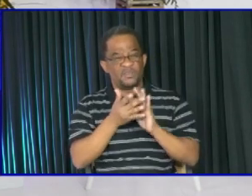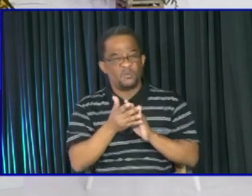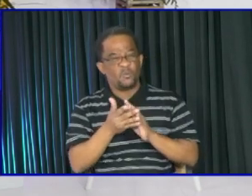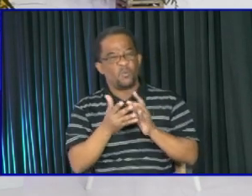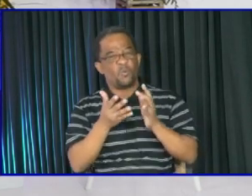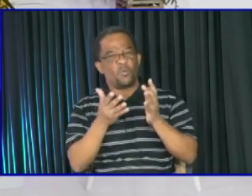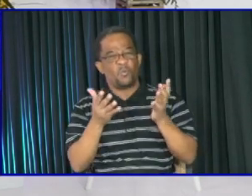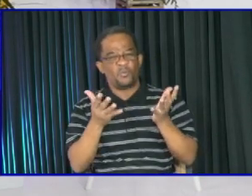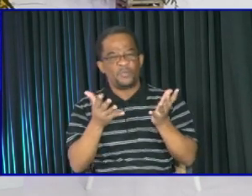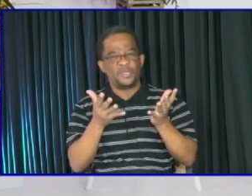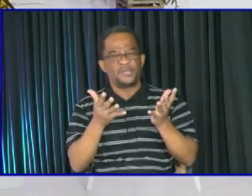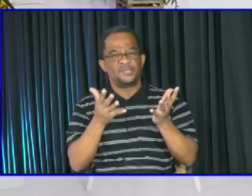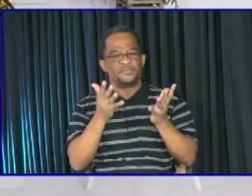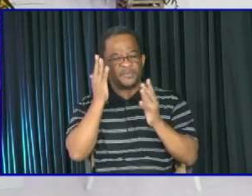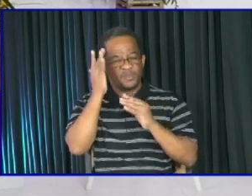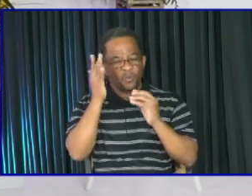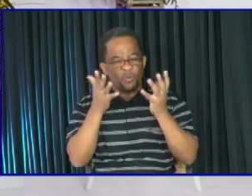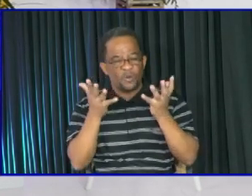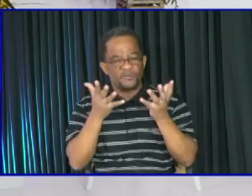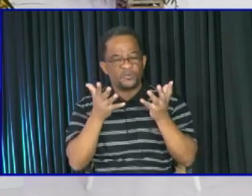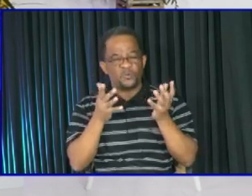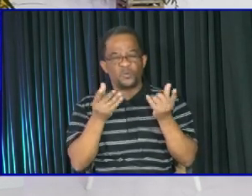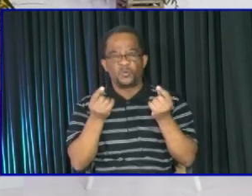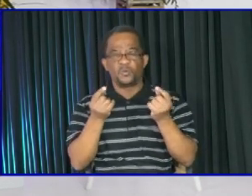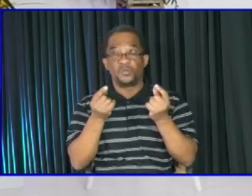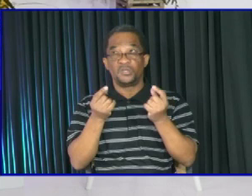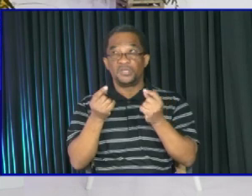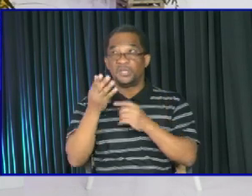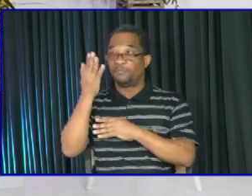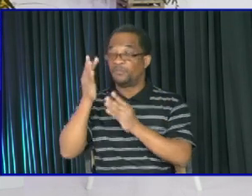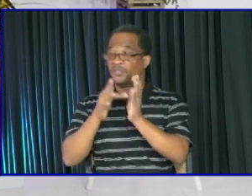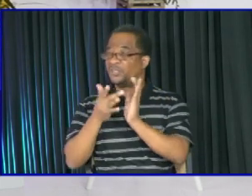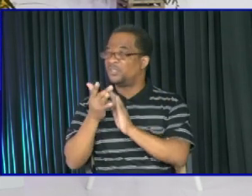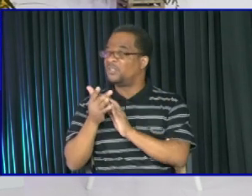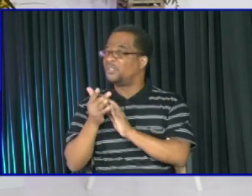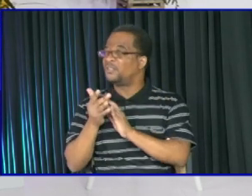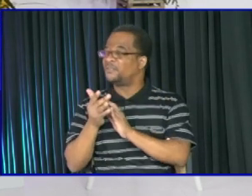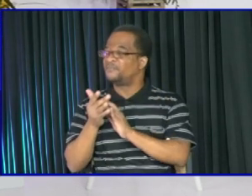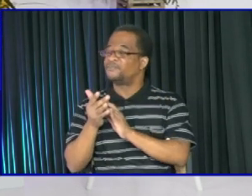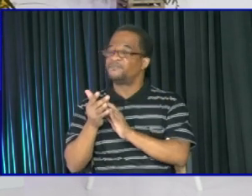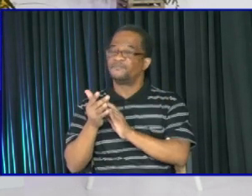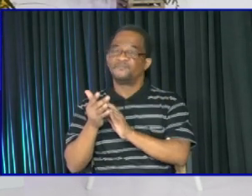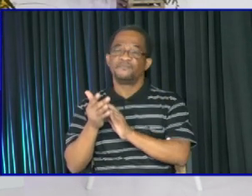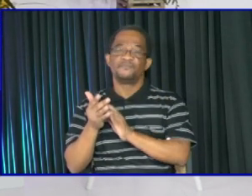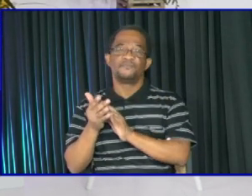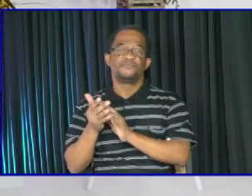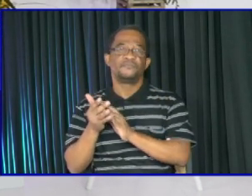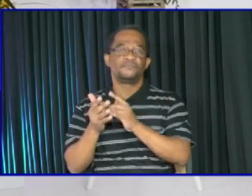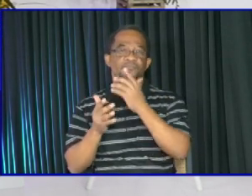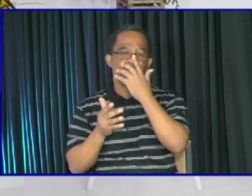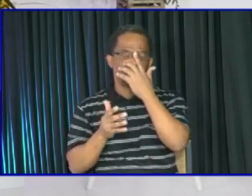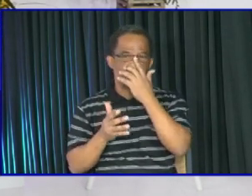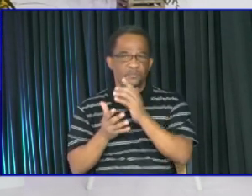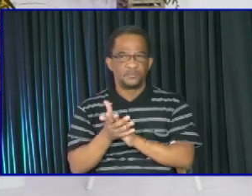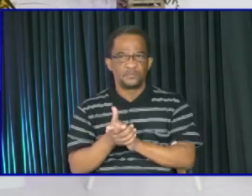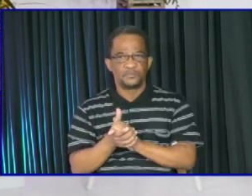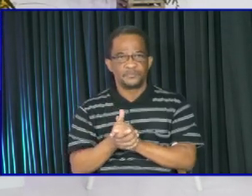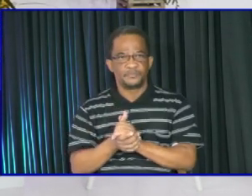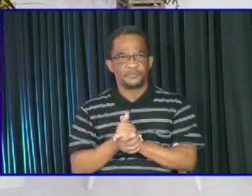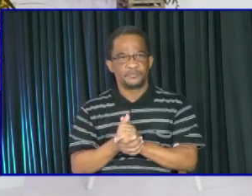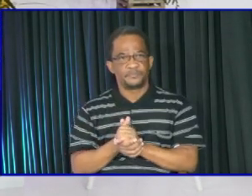be wondering what to do with Jesus right now, you will surrender everything. God bless